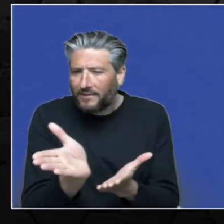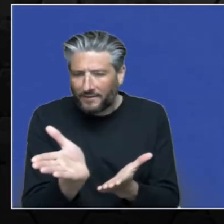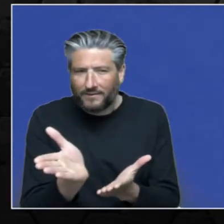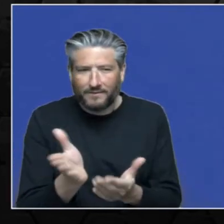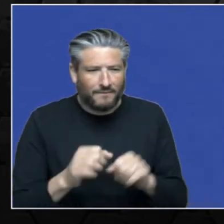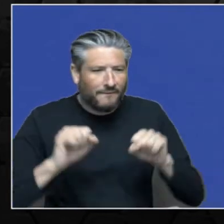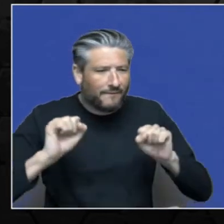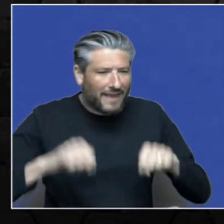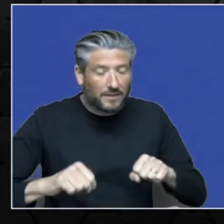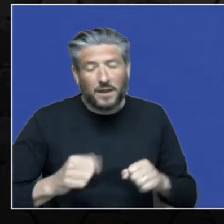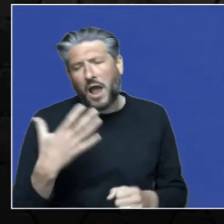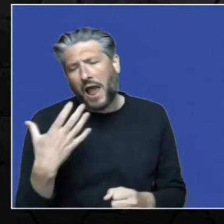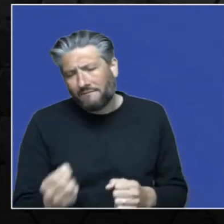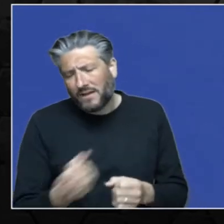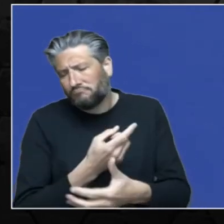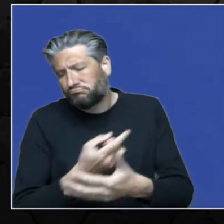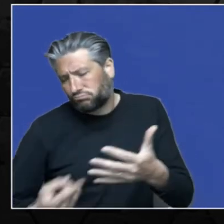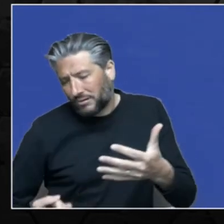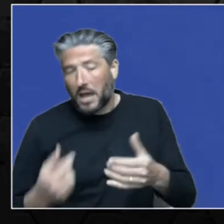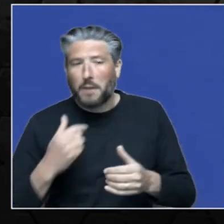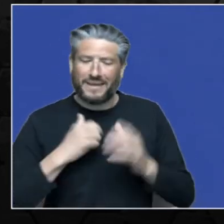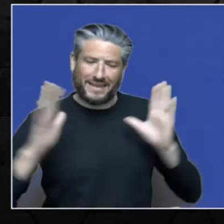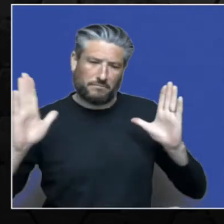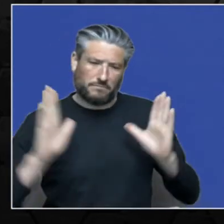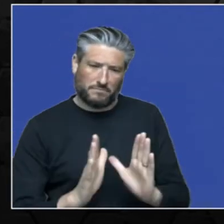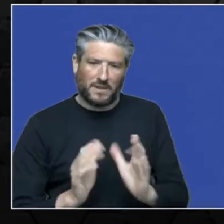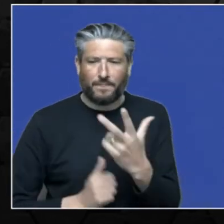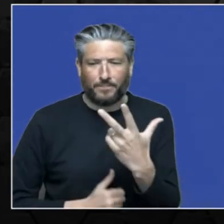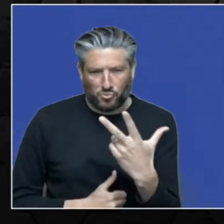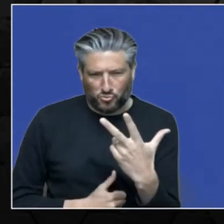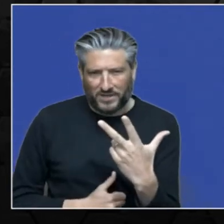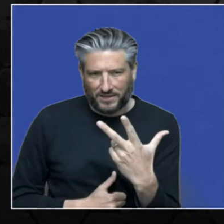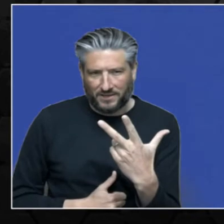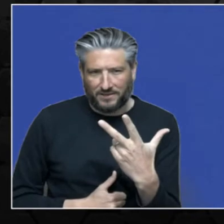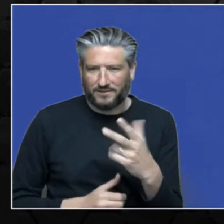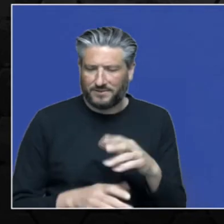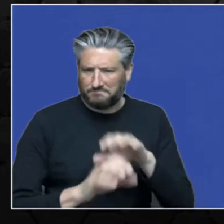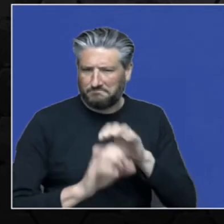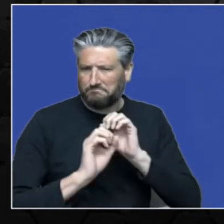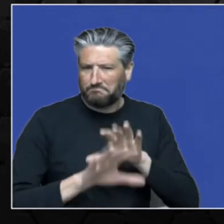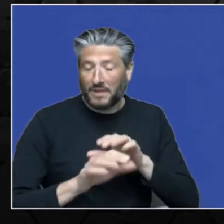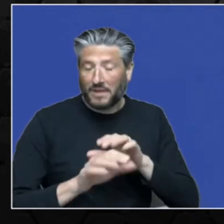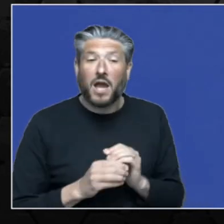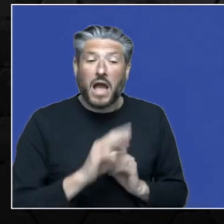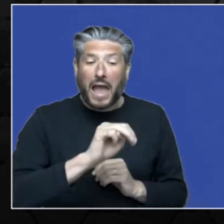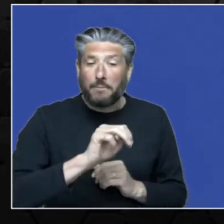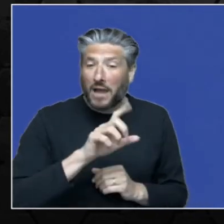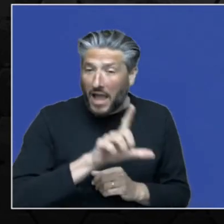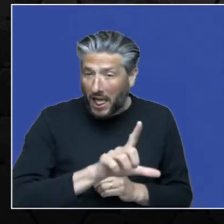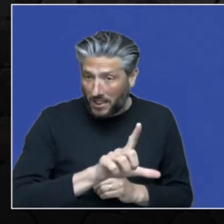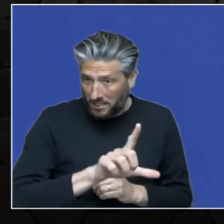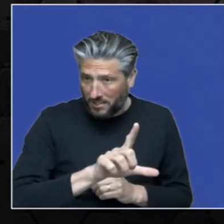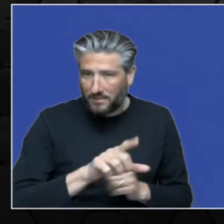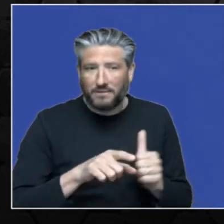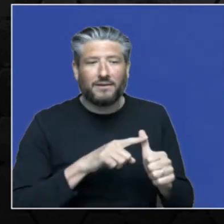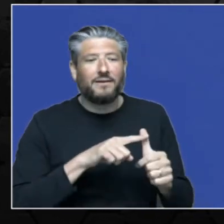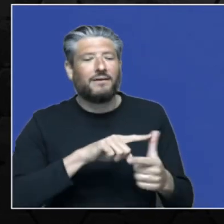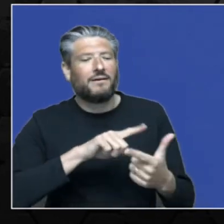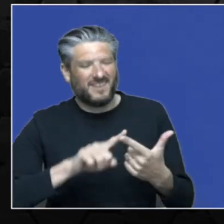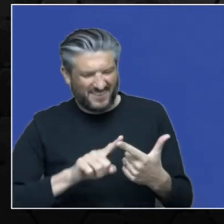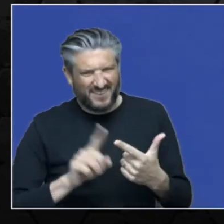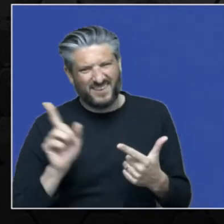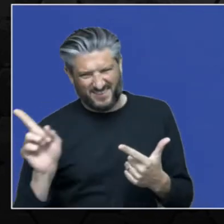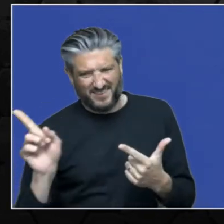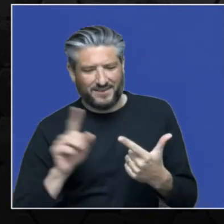use. So I will be only discussing three of them, which is the machine learning technique, the lexicon-based technique, classification technique, and the